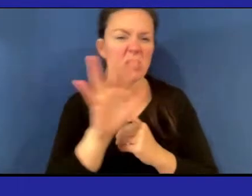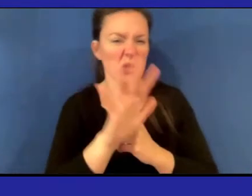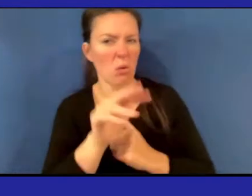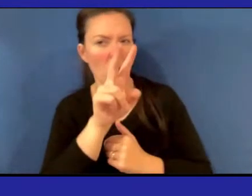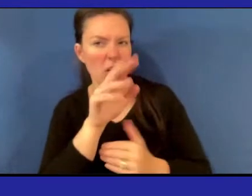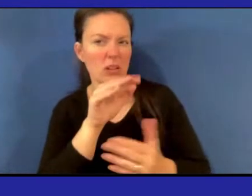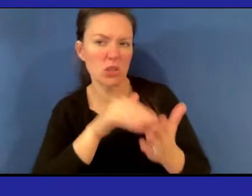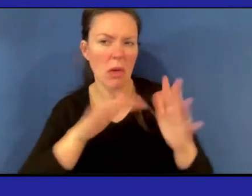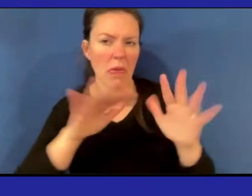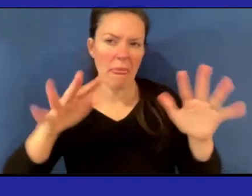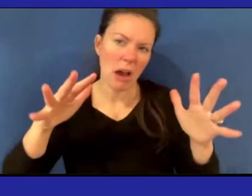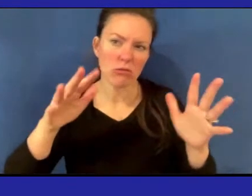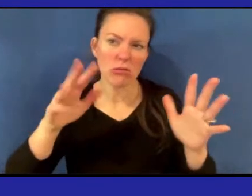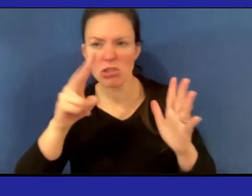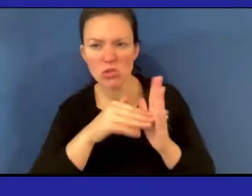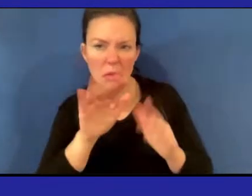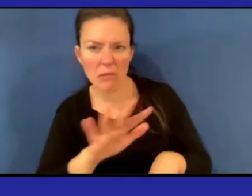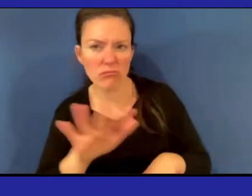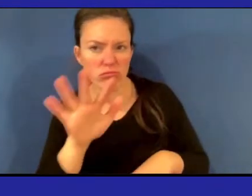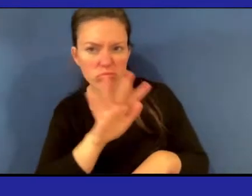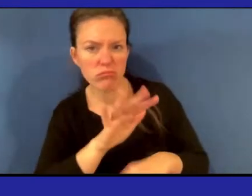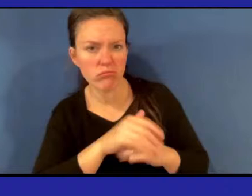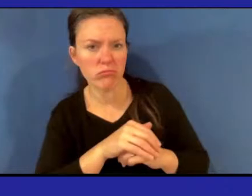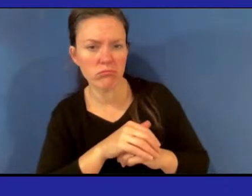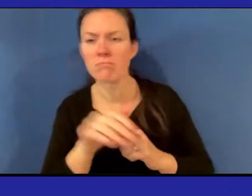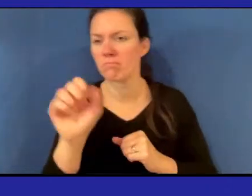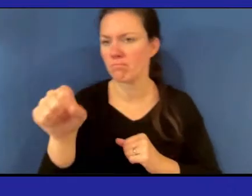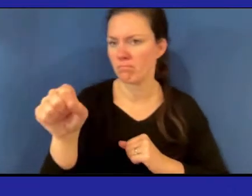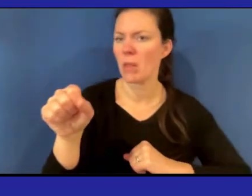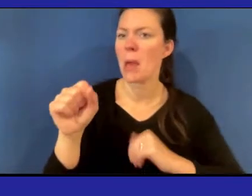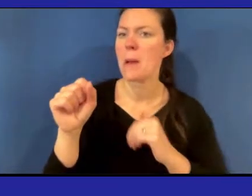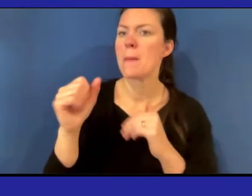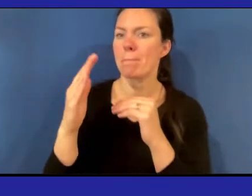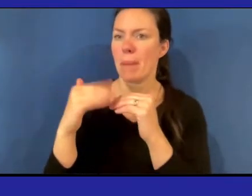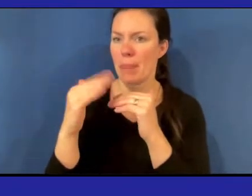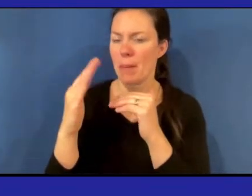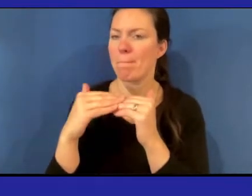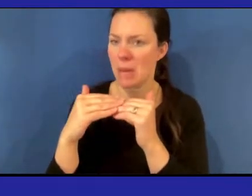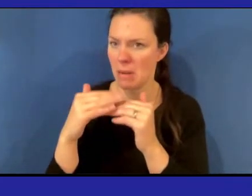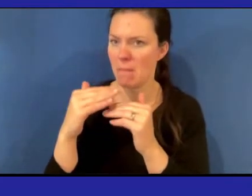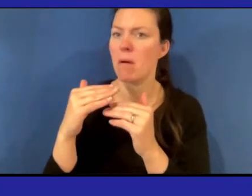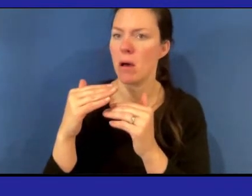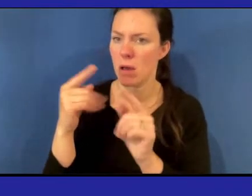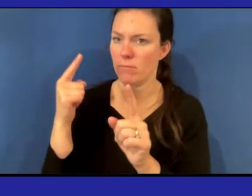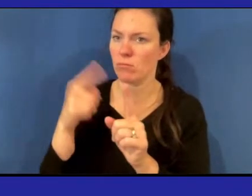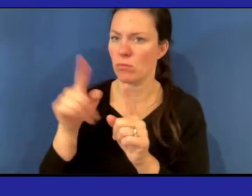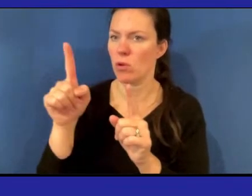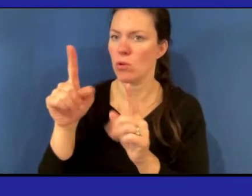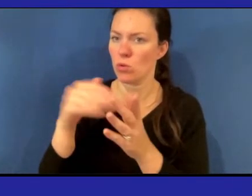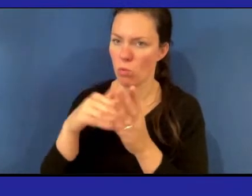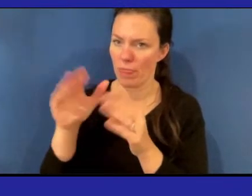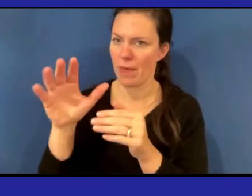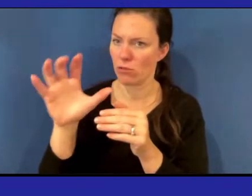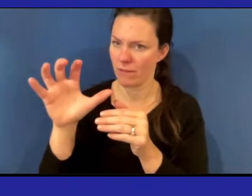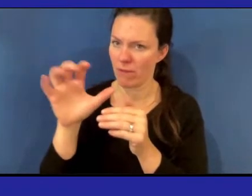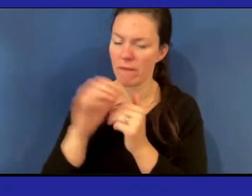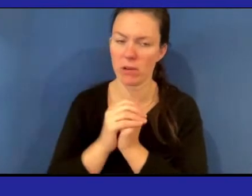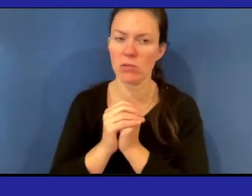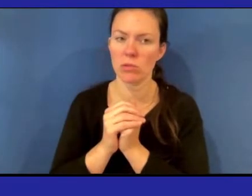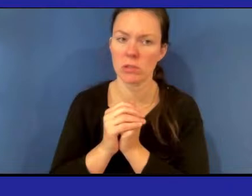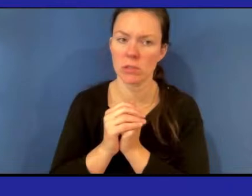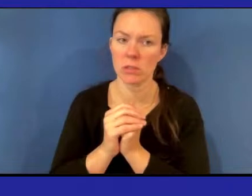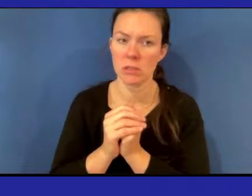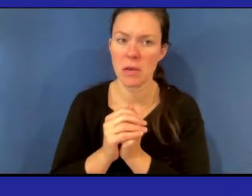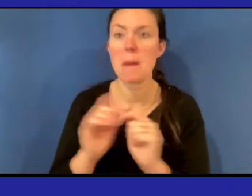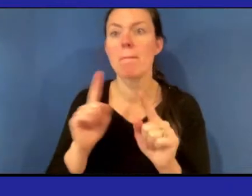ish, but our yeah. target is, At least 500, at least 1,500, yeah. right. Yeah. So, I mean, More is better.